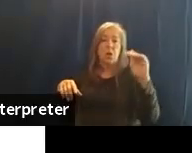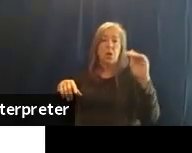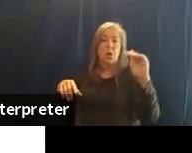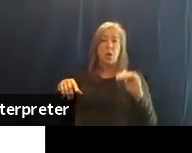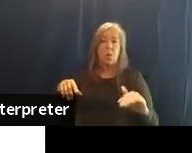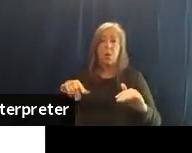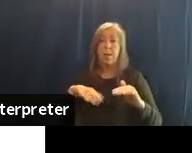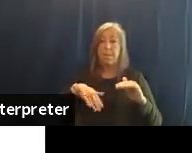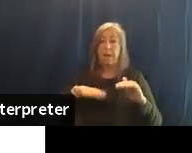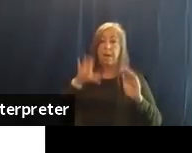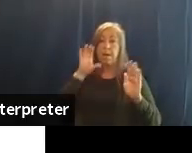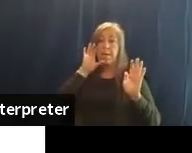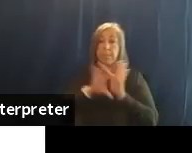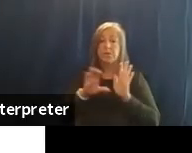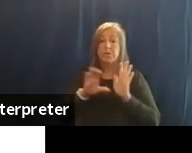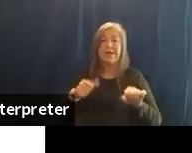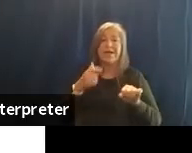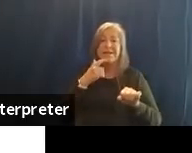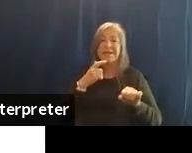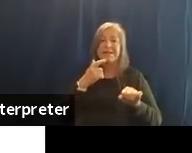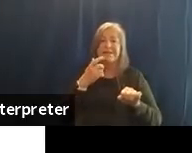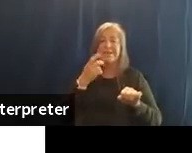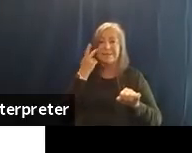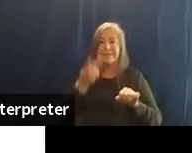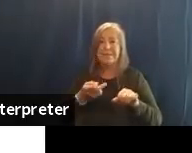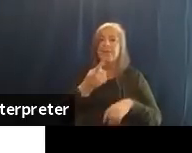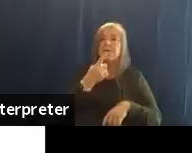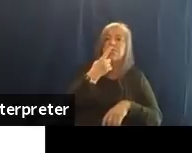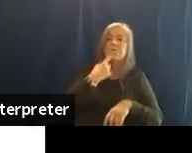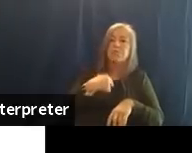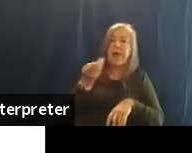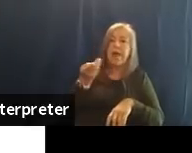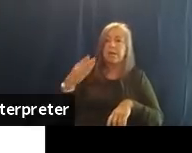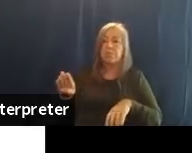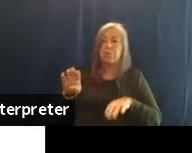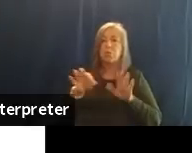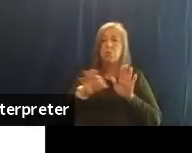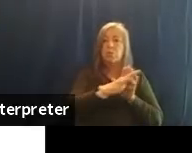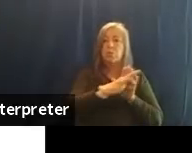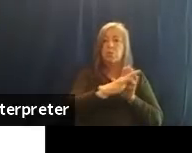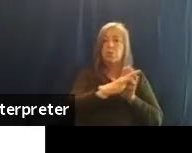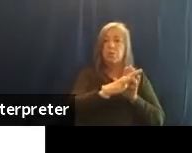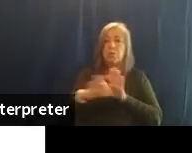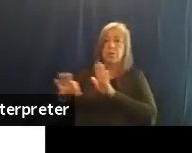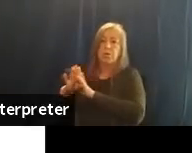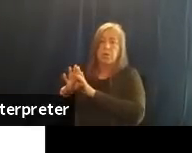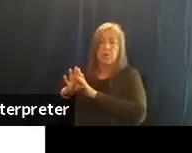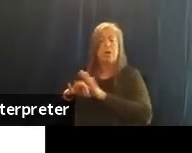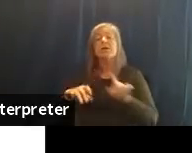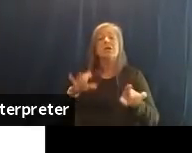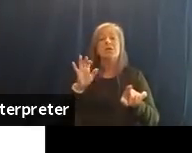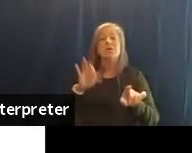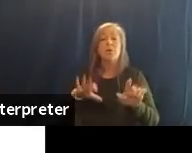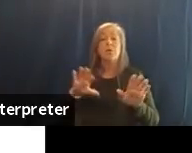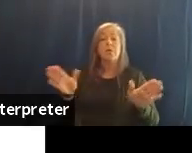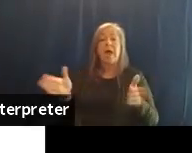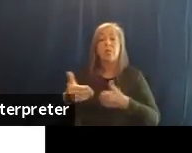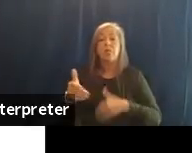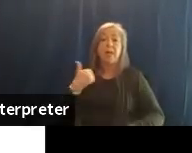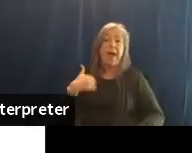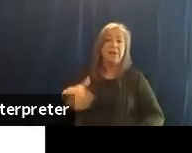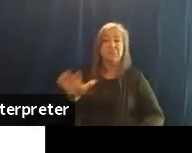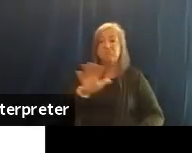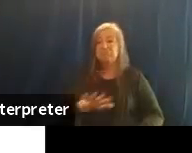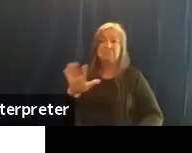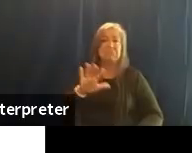had a room that had standard capacity, probably 30 students or so. And instead of having